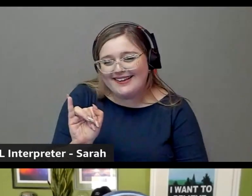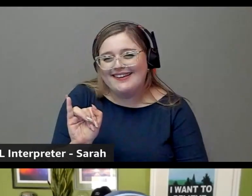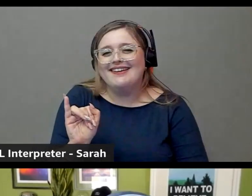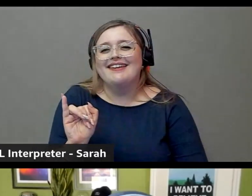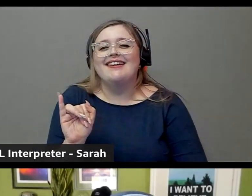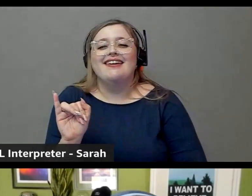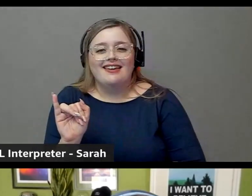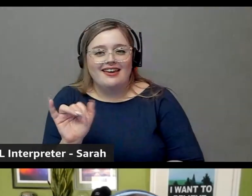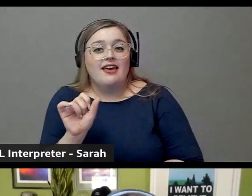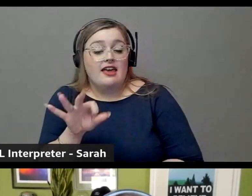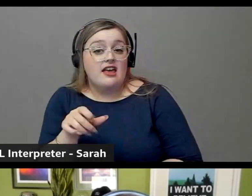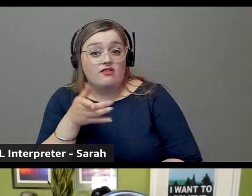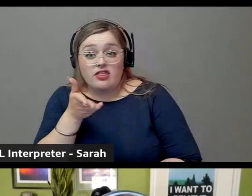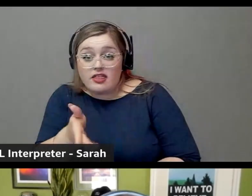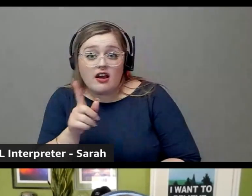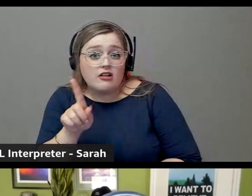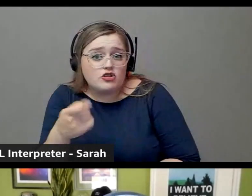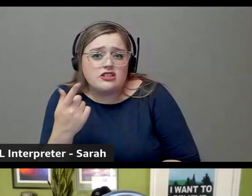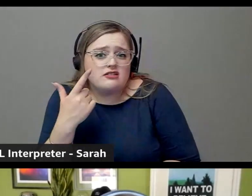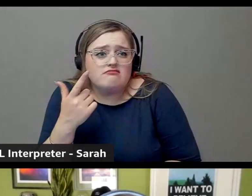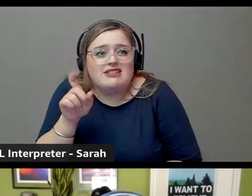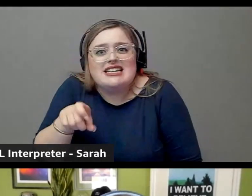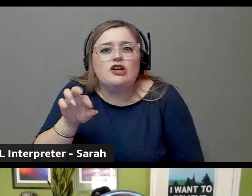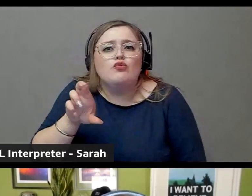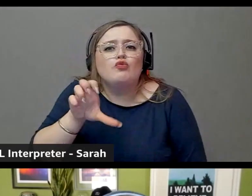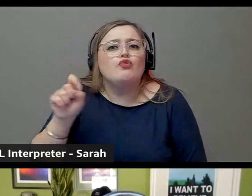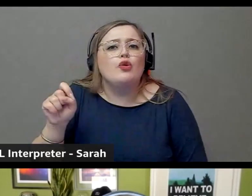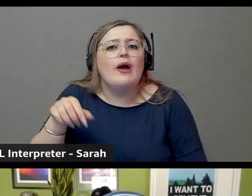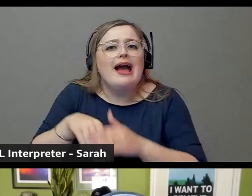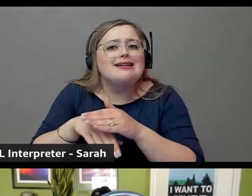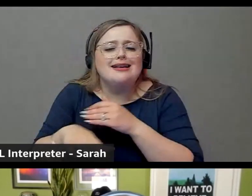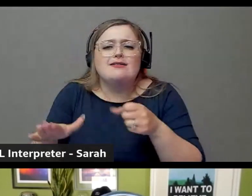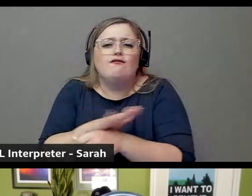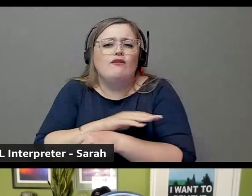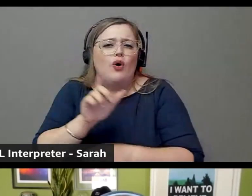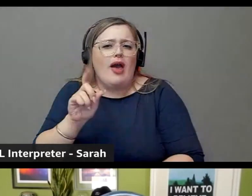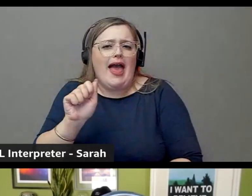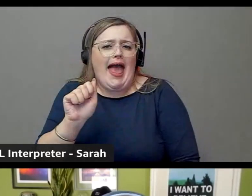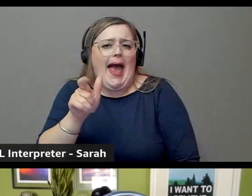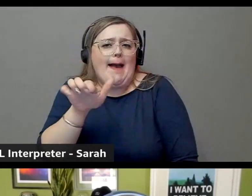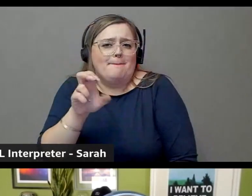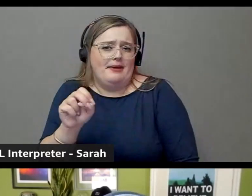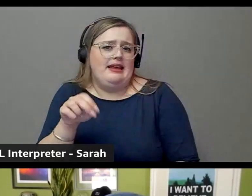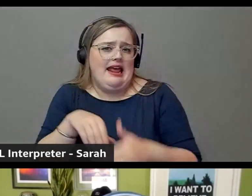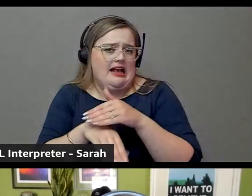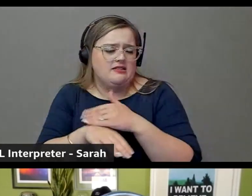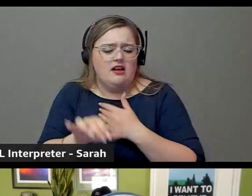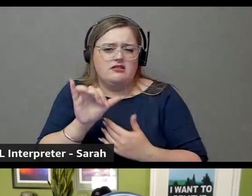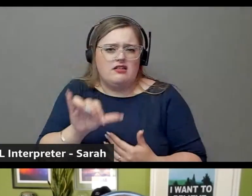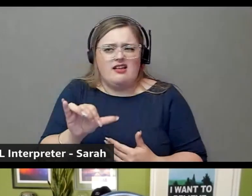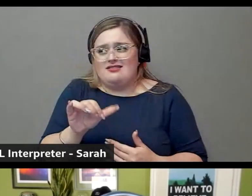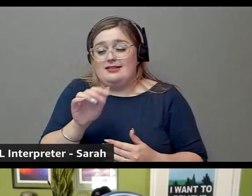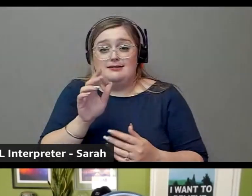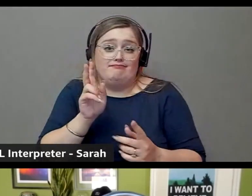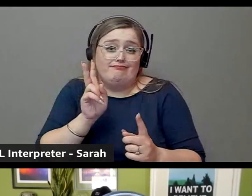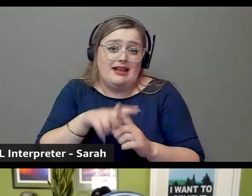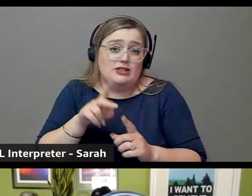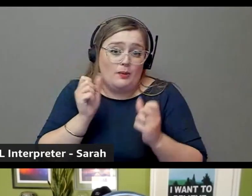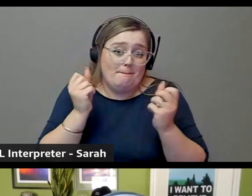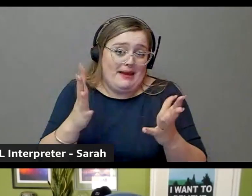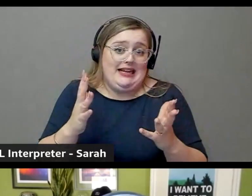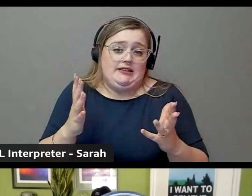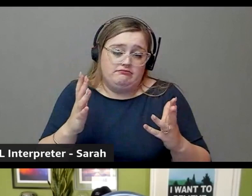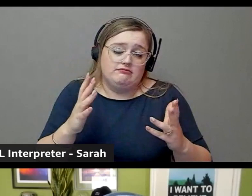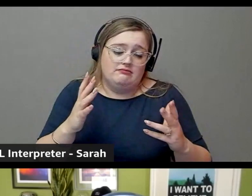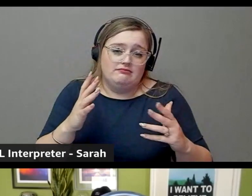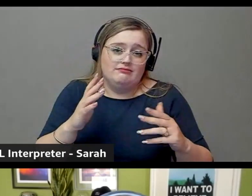you're just there because you need root access, like full admin access, and that covers a decent number of use cases, then the patching is the same as RDS.